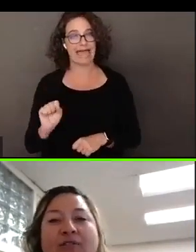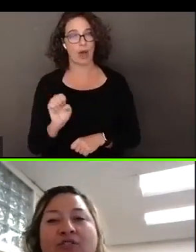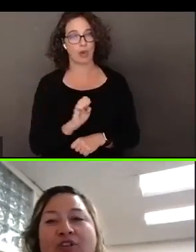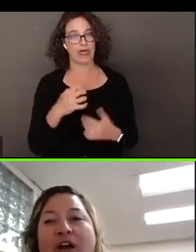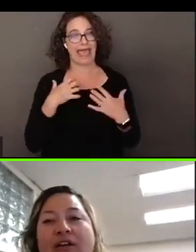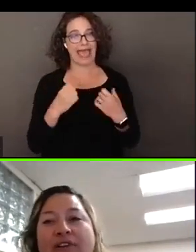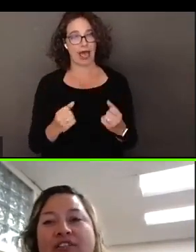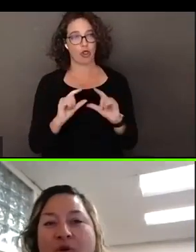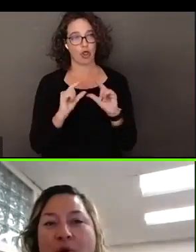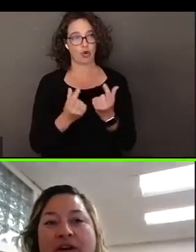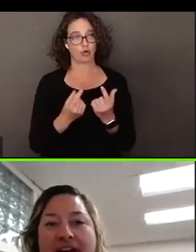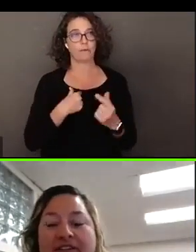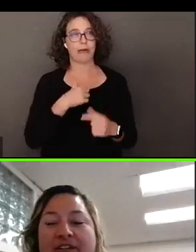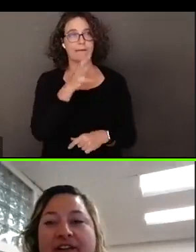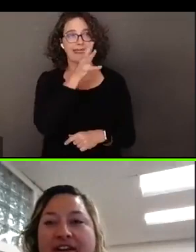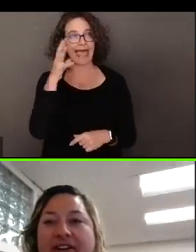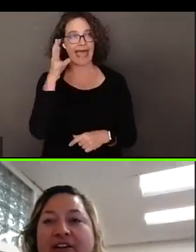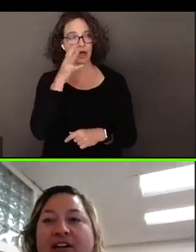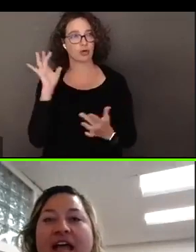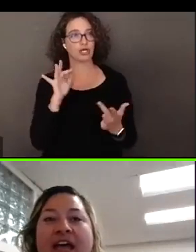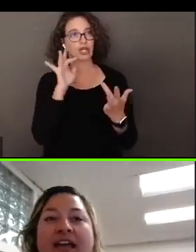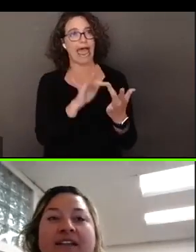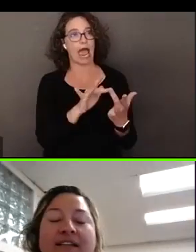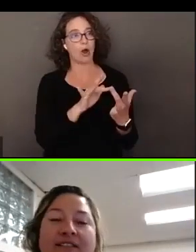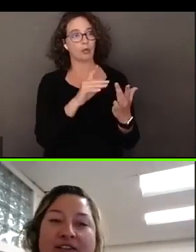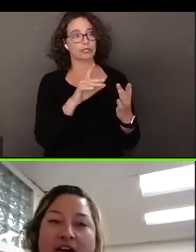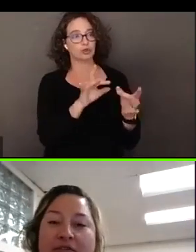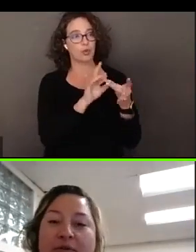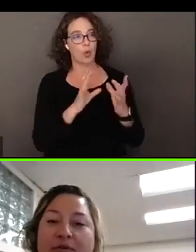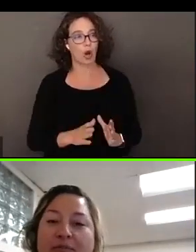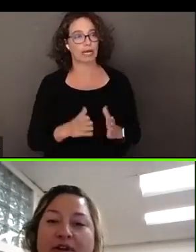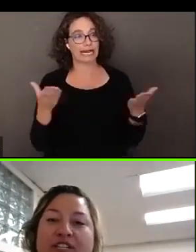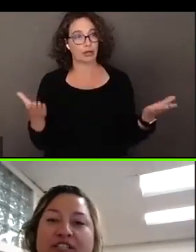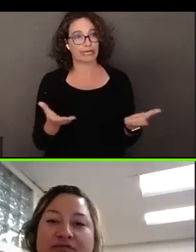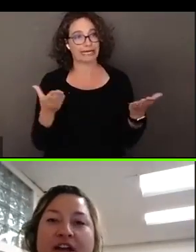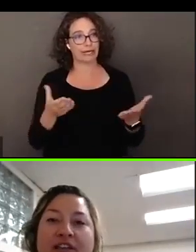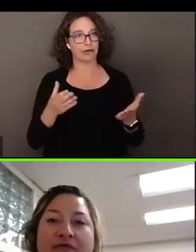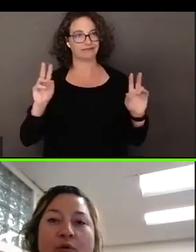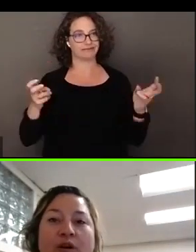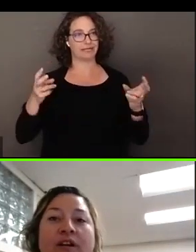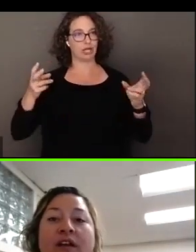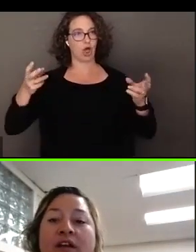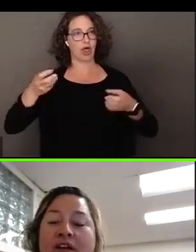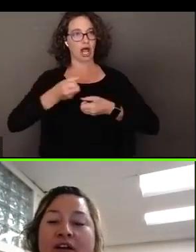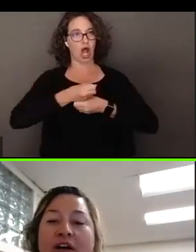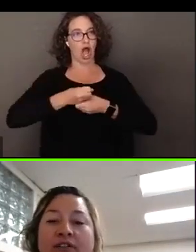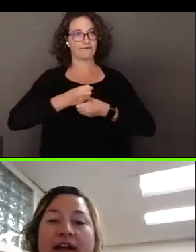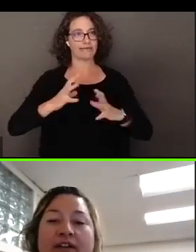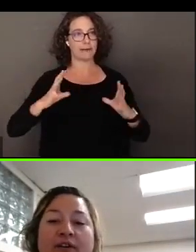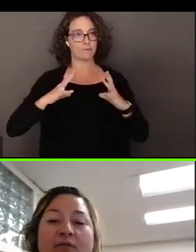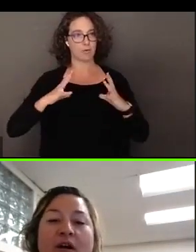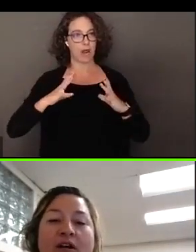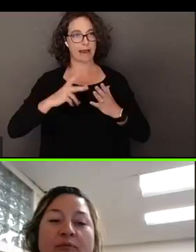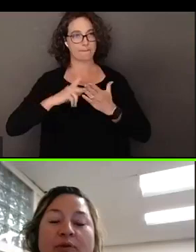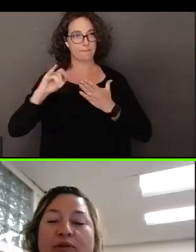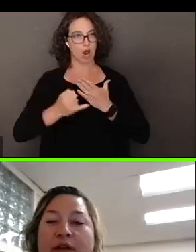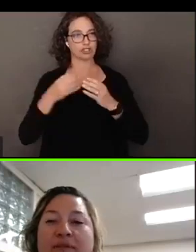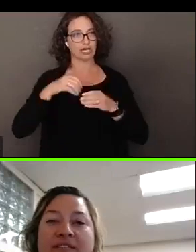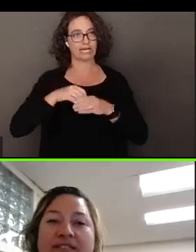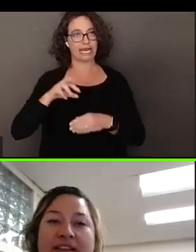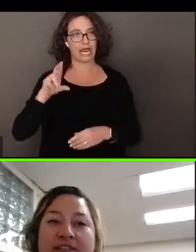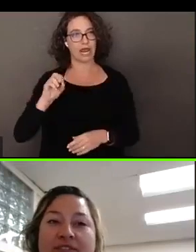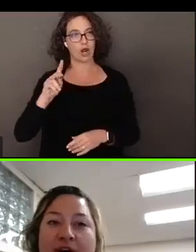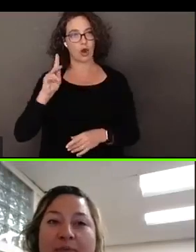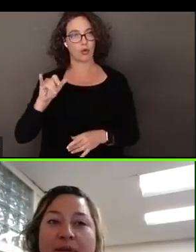the agricultural outreach coordinator here at the Coffee Break Project in Rocky Ford, Colorado. Our